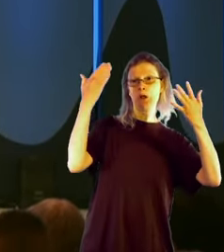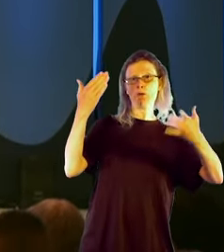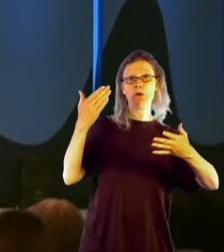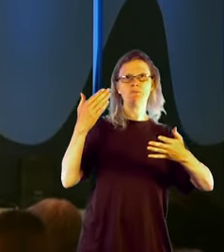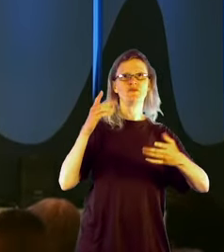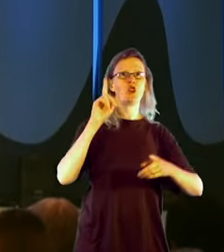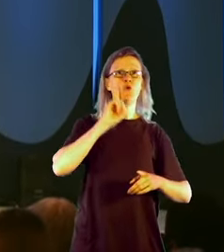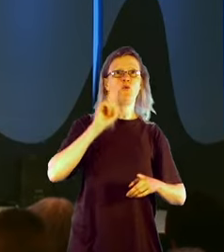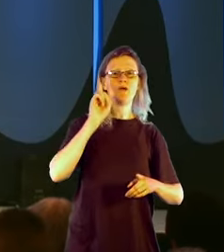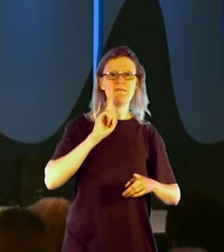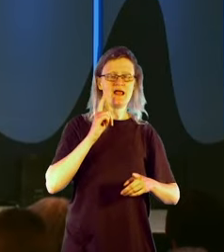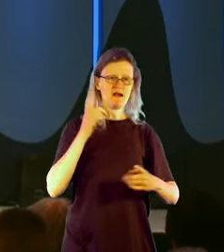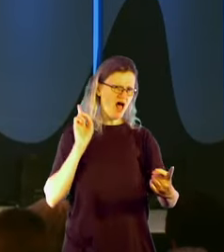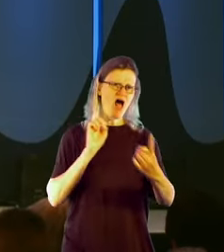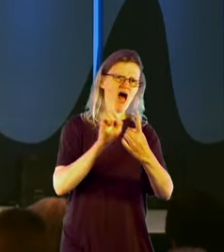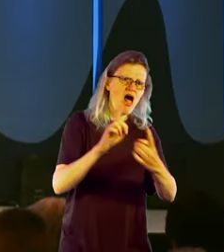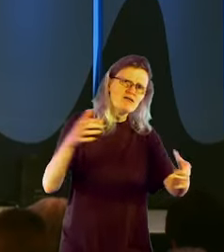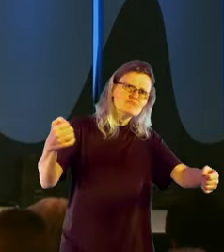stay at a distance.